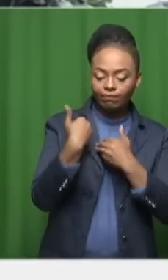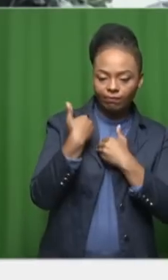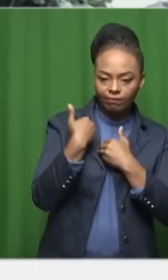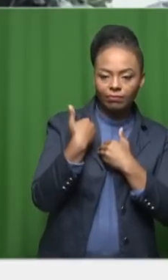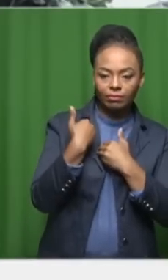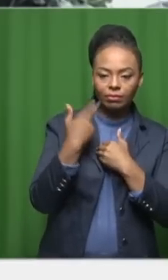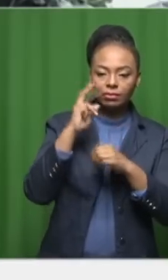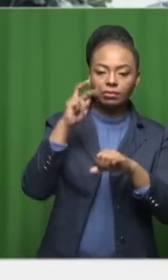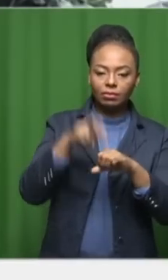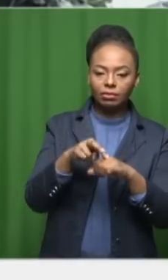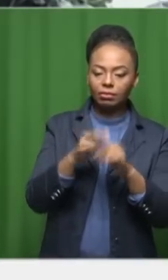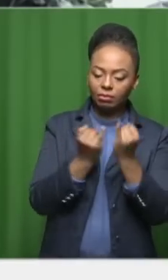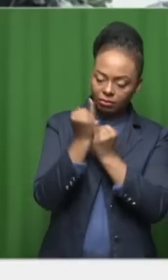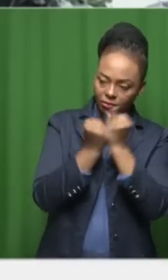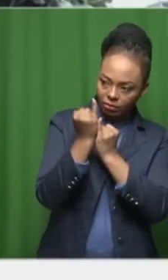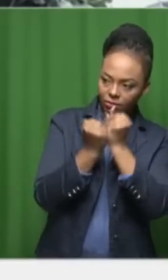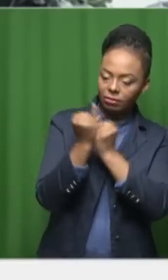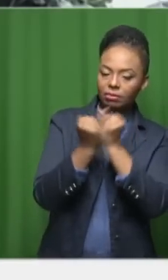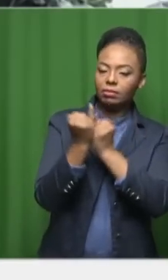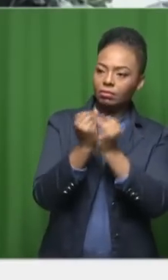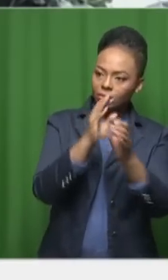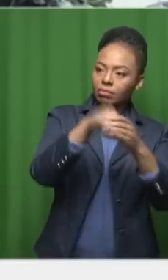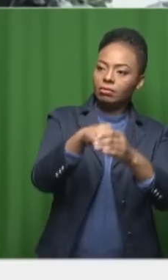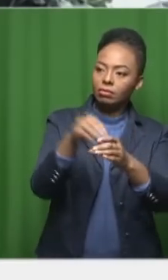remain competitive. So I think